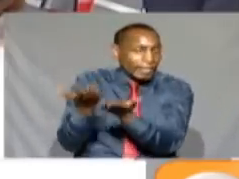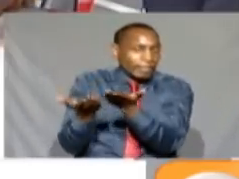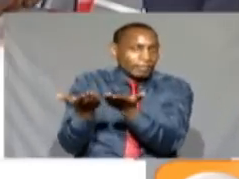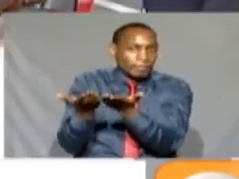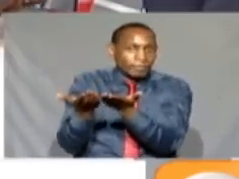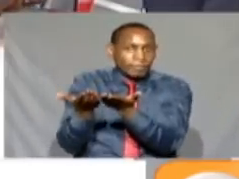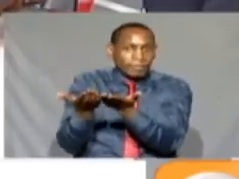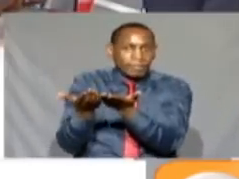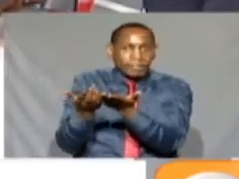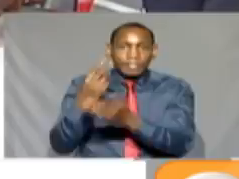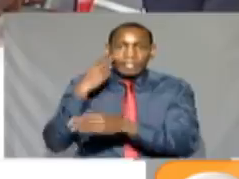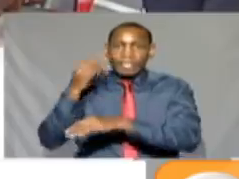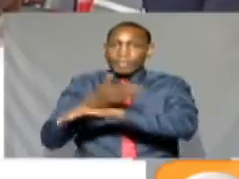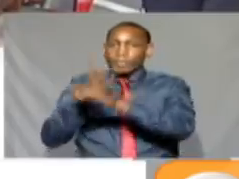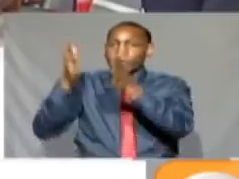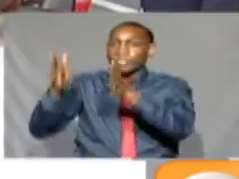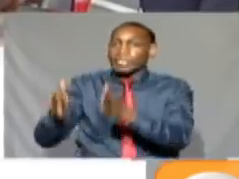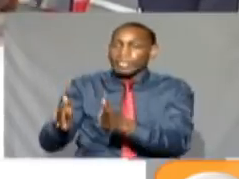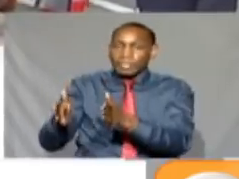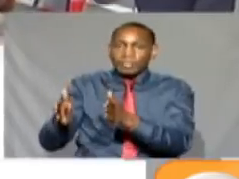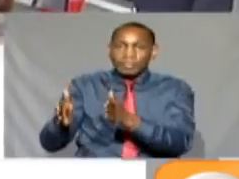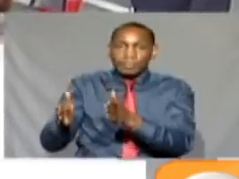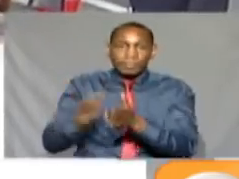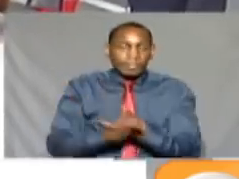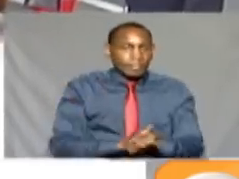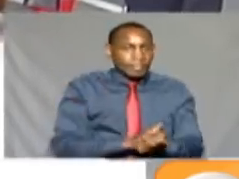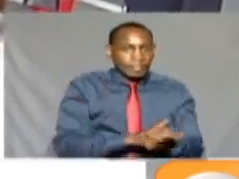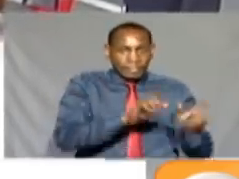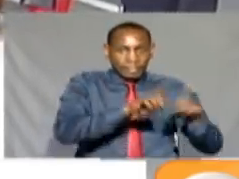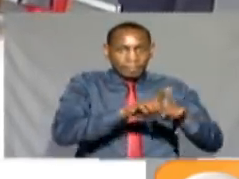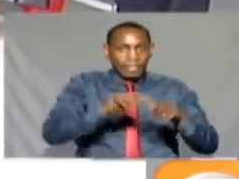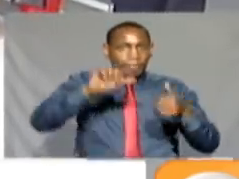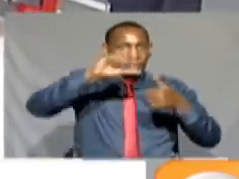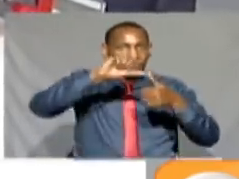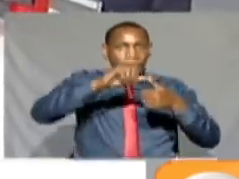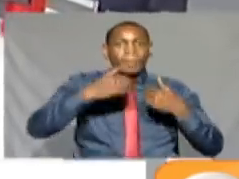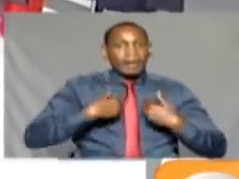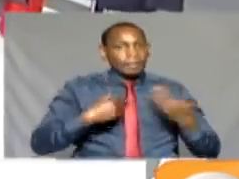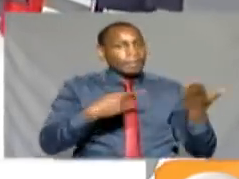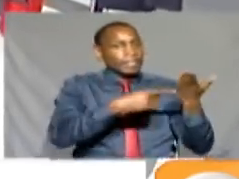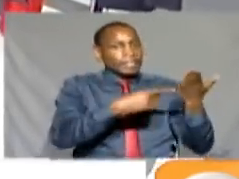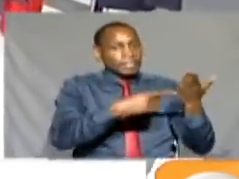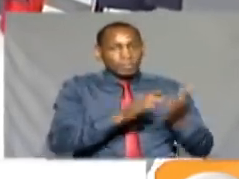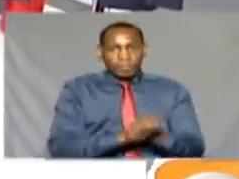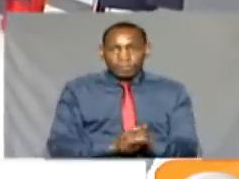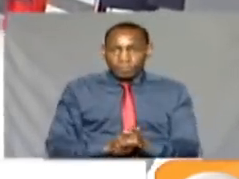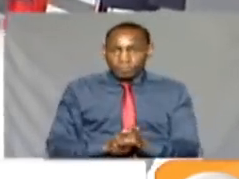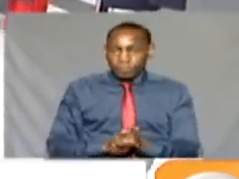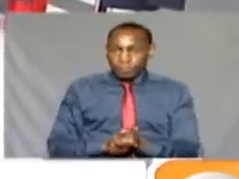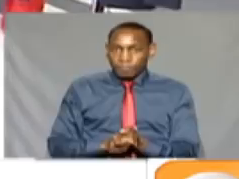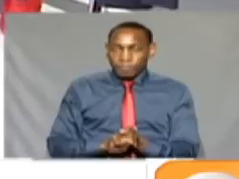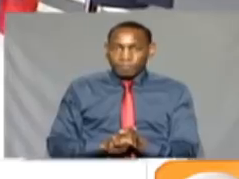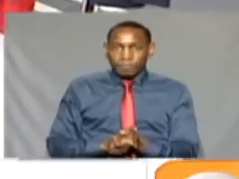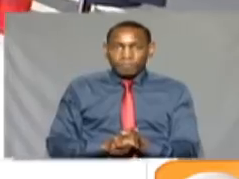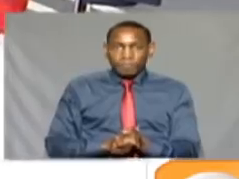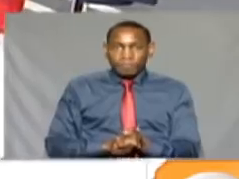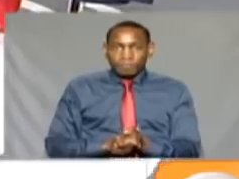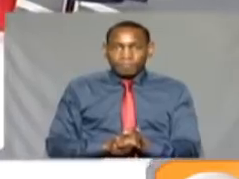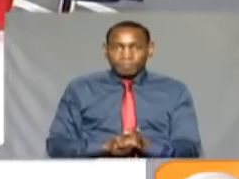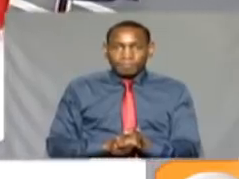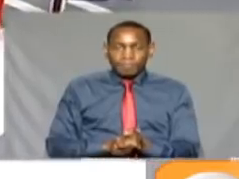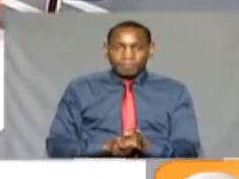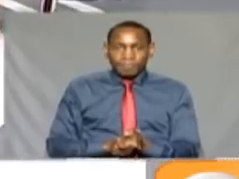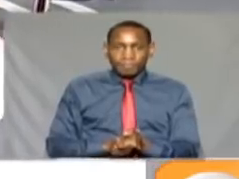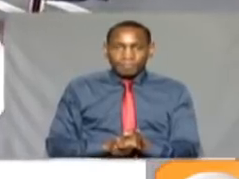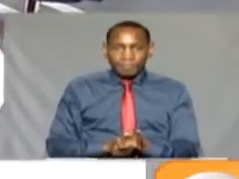watch Dolly Parton singing country music. How to go and watch. And oh, YouTube, yeah, digital. Are you guys talking about the government? Well, no. Yeah,